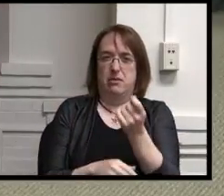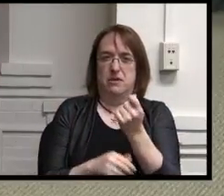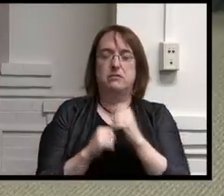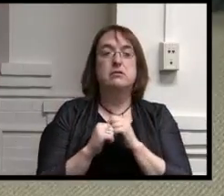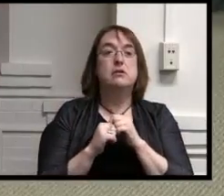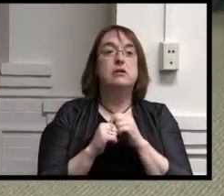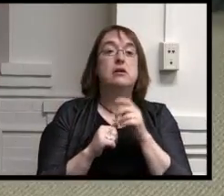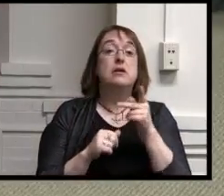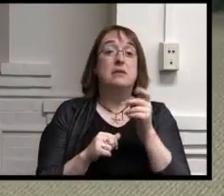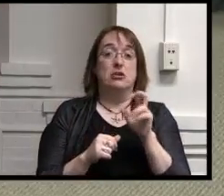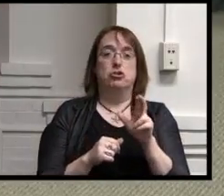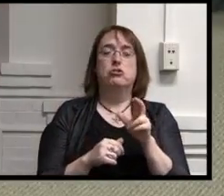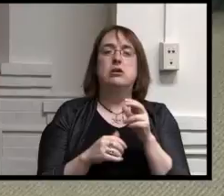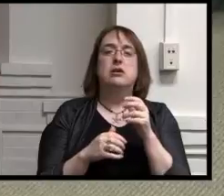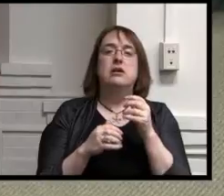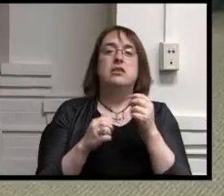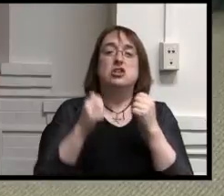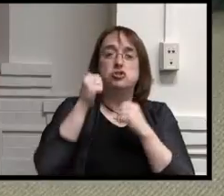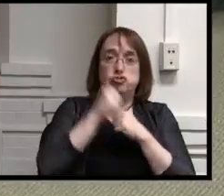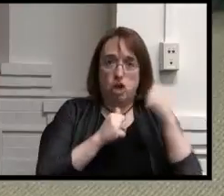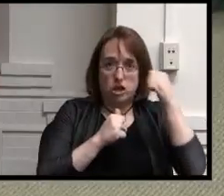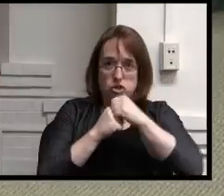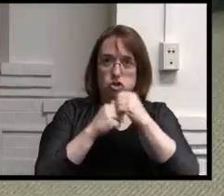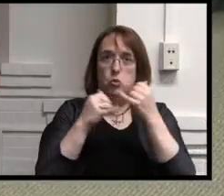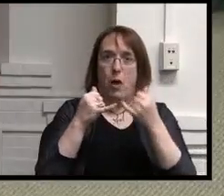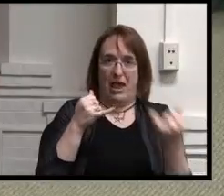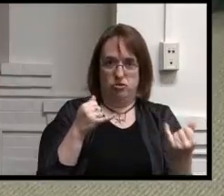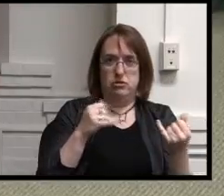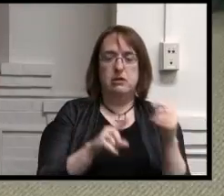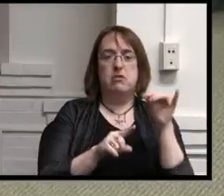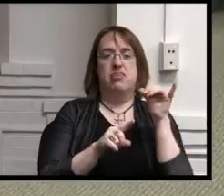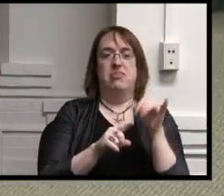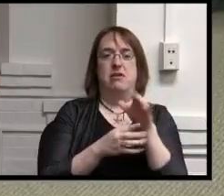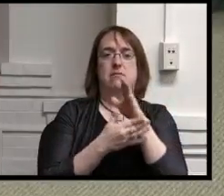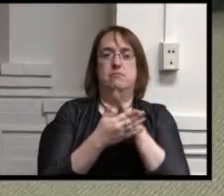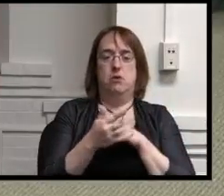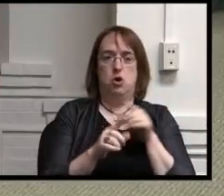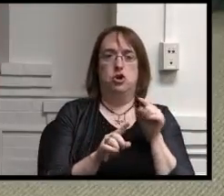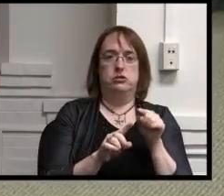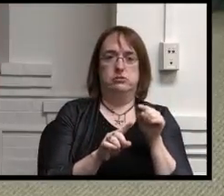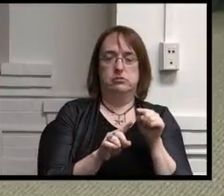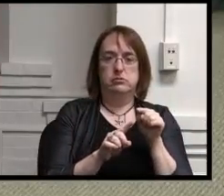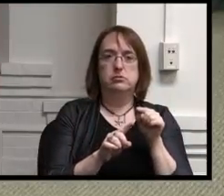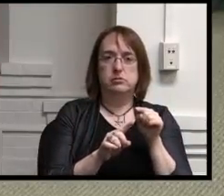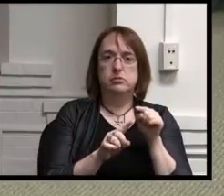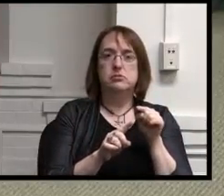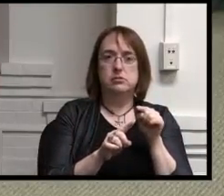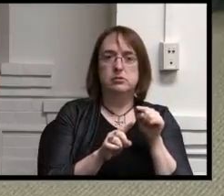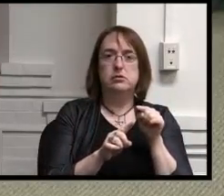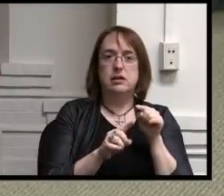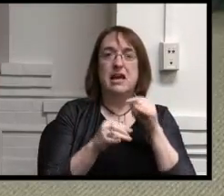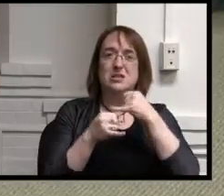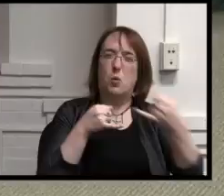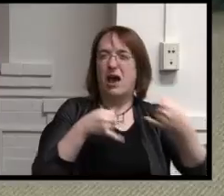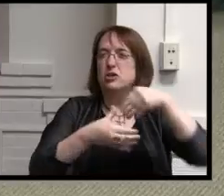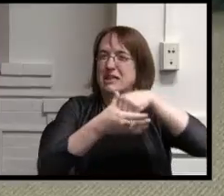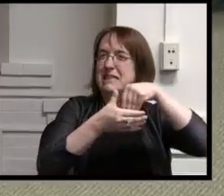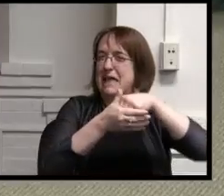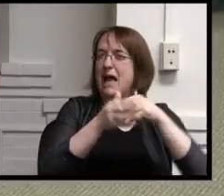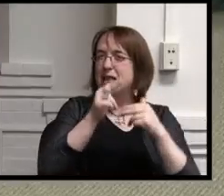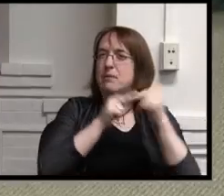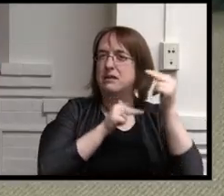structured wiring section is the one element of it that would indeed be, wires within a building,